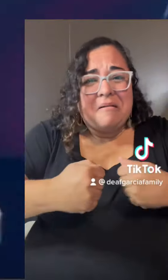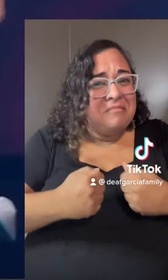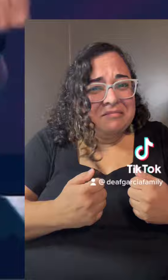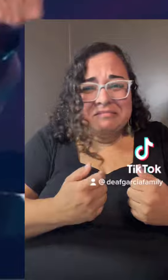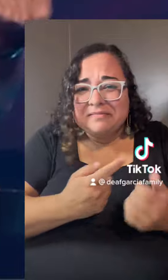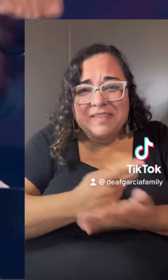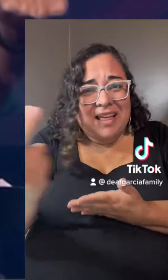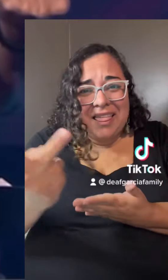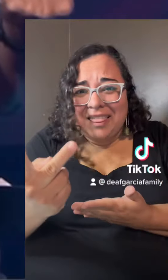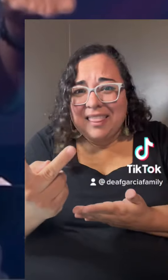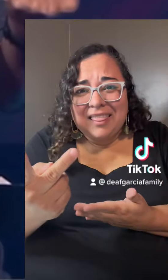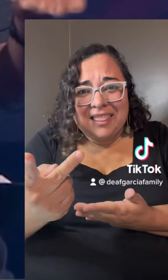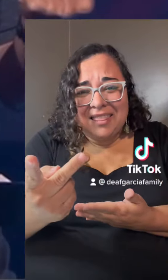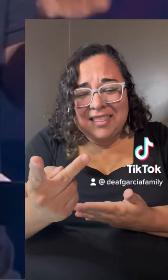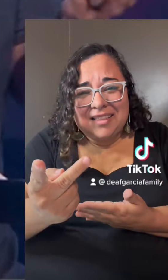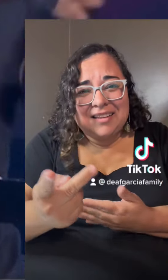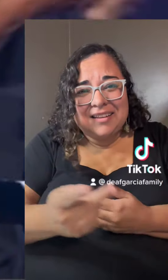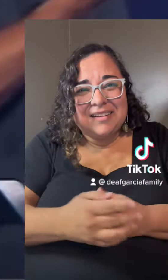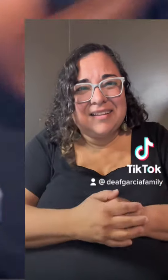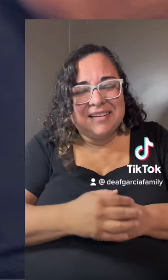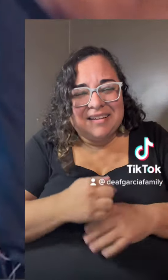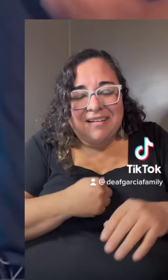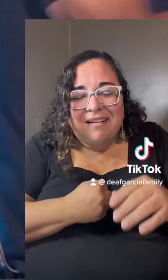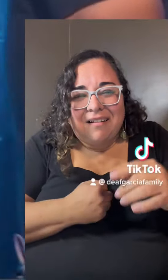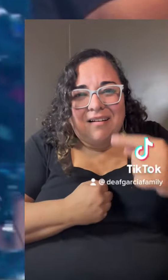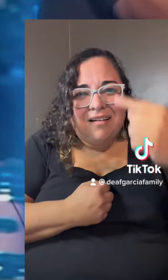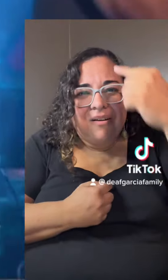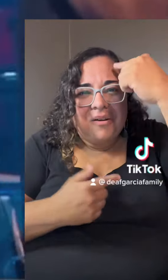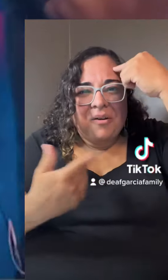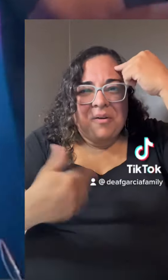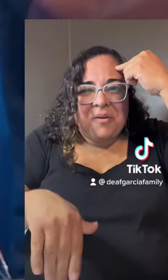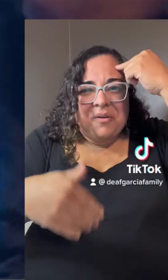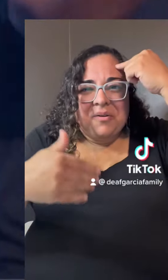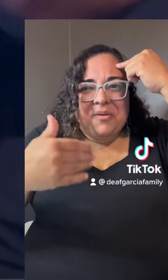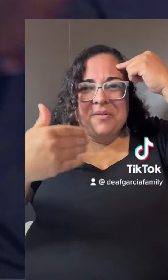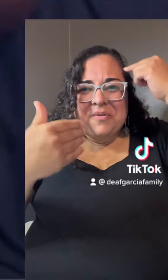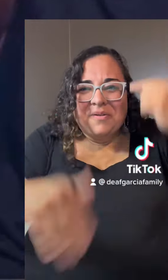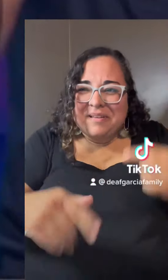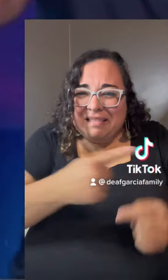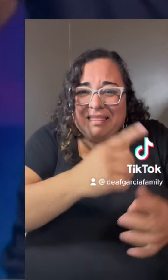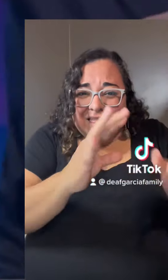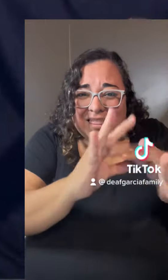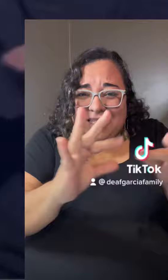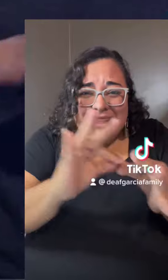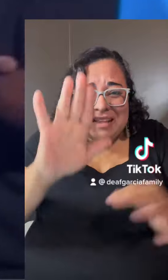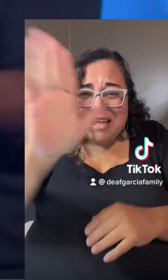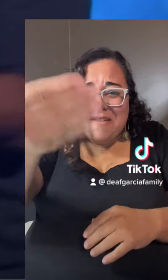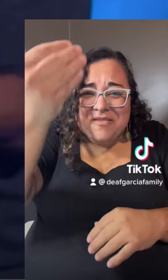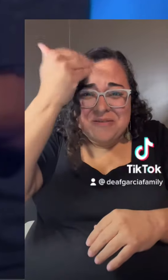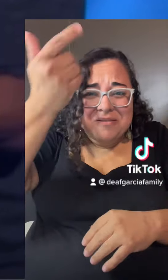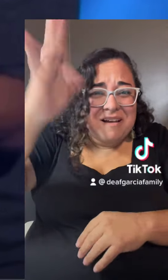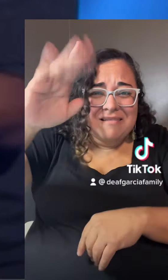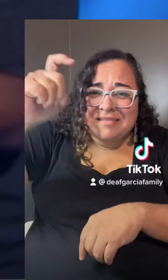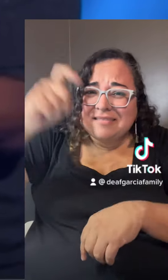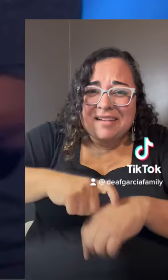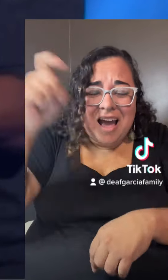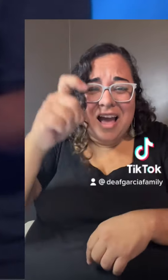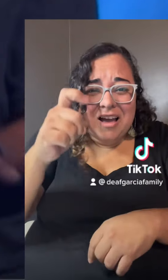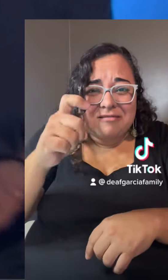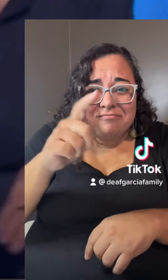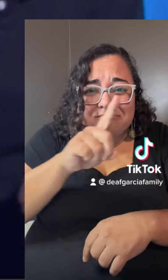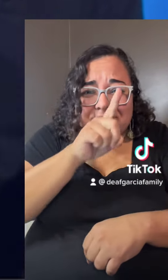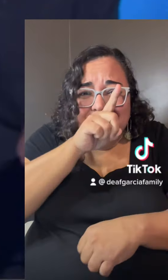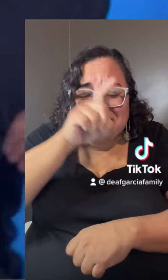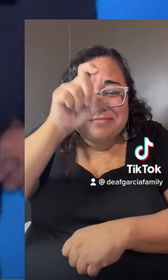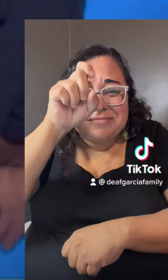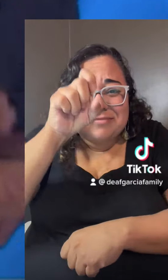to life. Man, I thought, wow, he just said you never know when God's going to take your life. Then